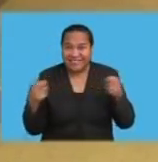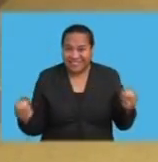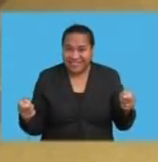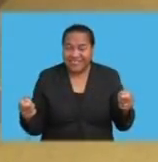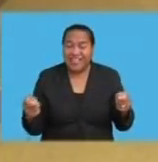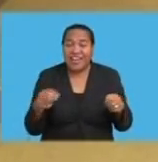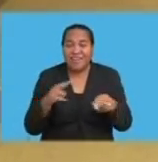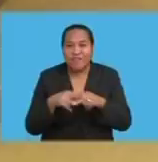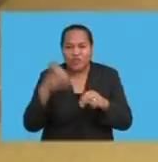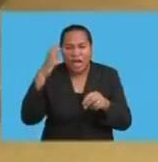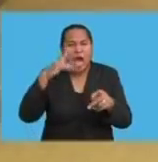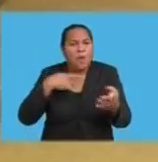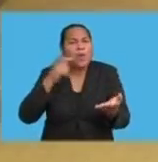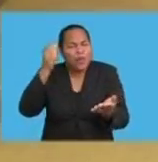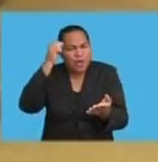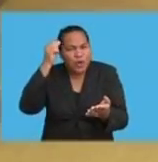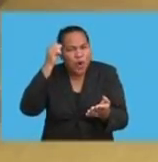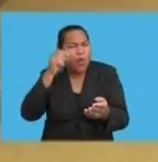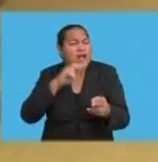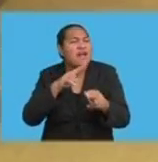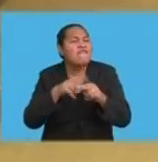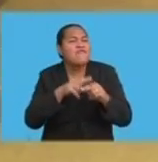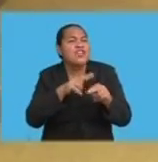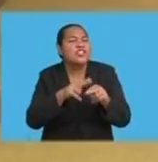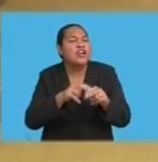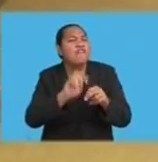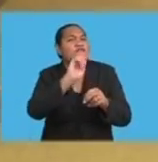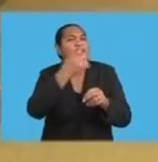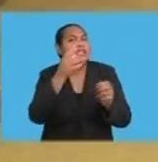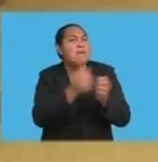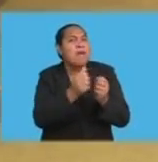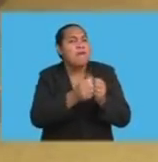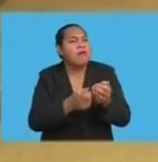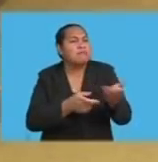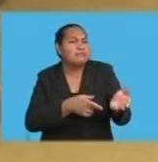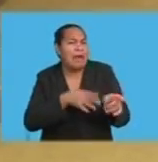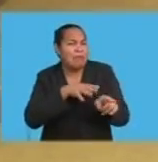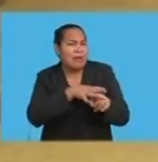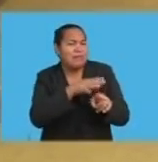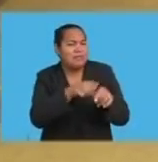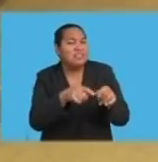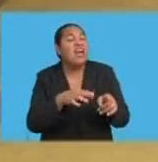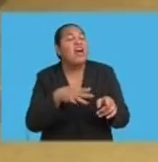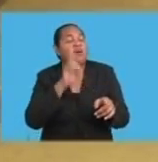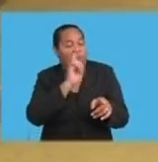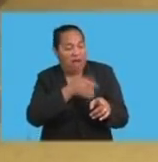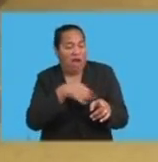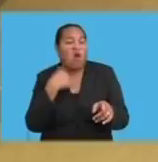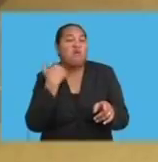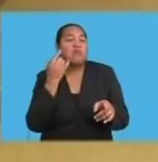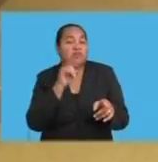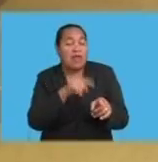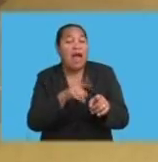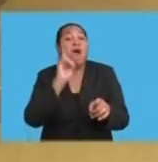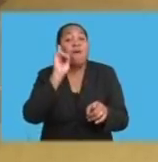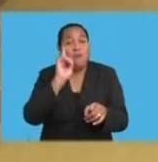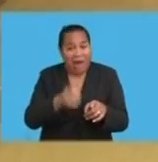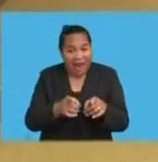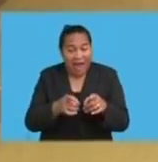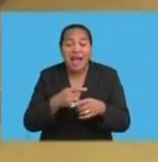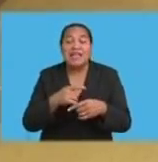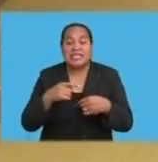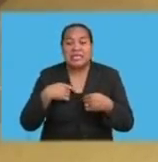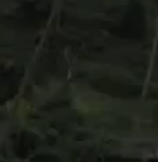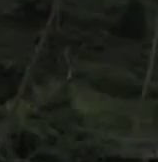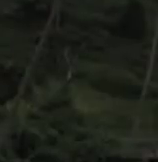and we know what Fiji First Sun newspaper does. This particular issue, Madam Speaker, is what the people